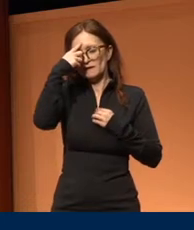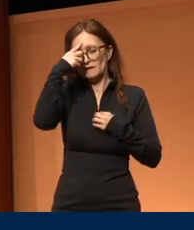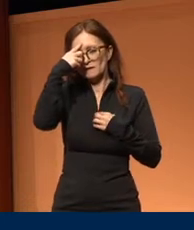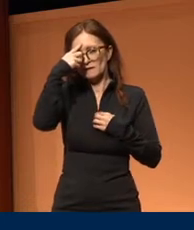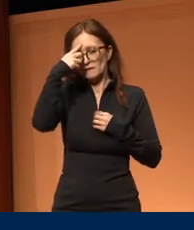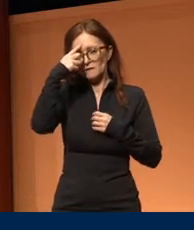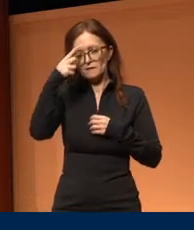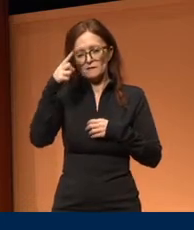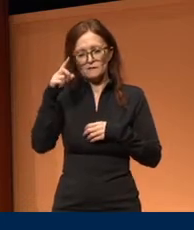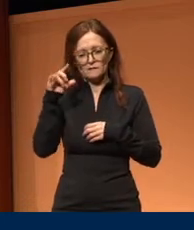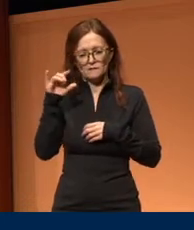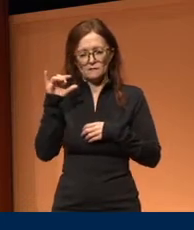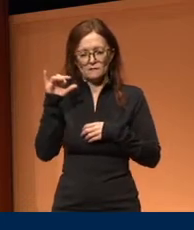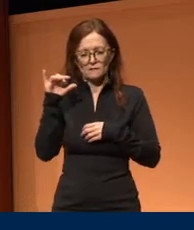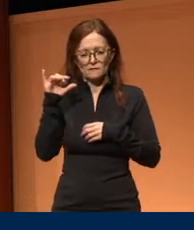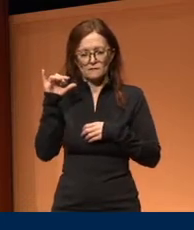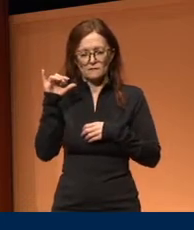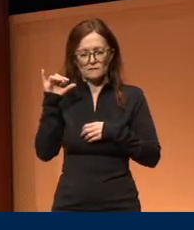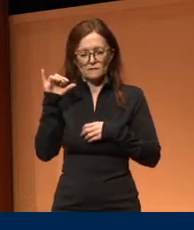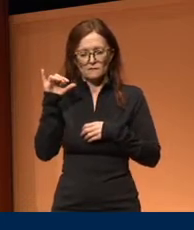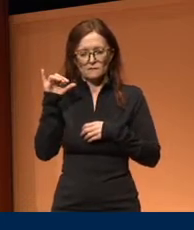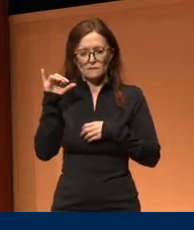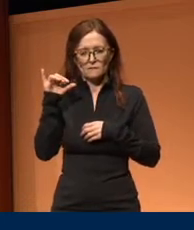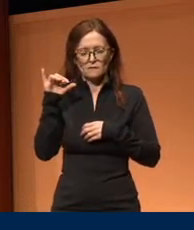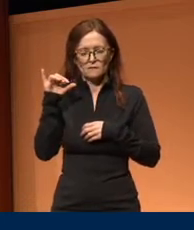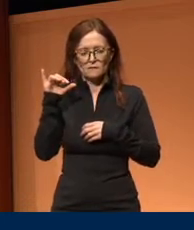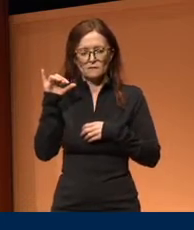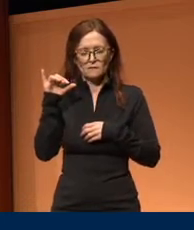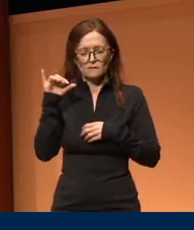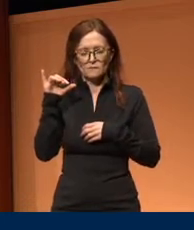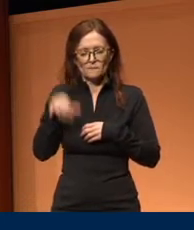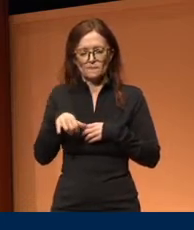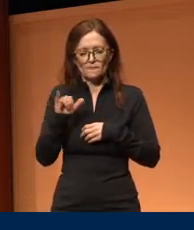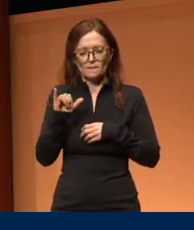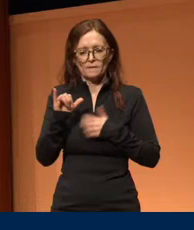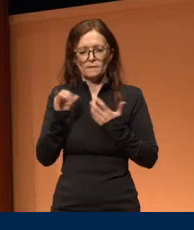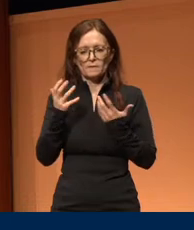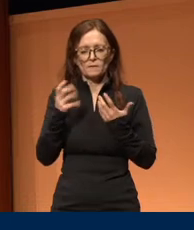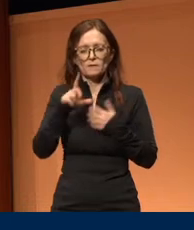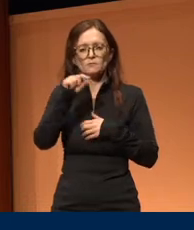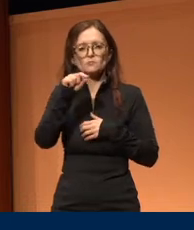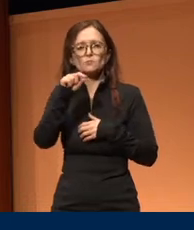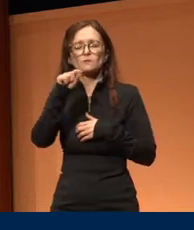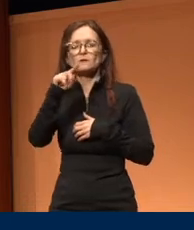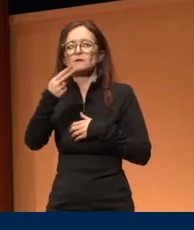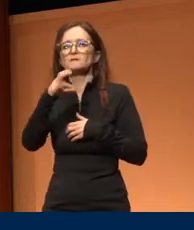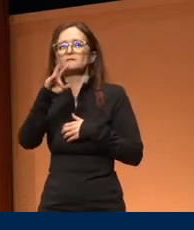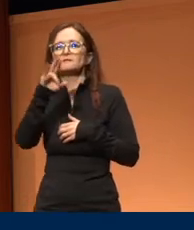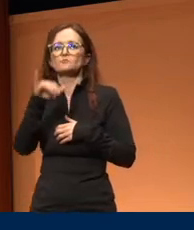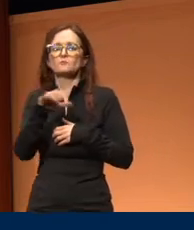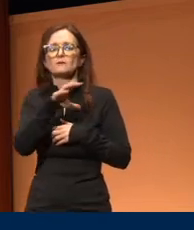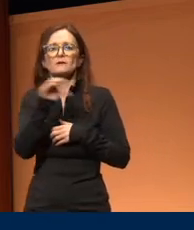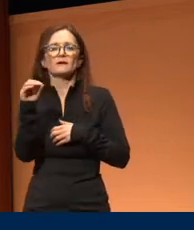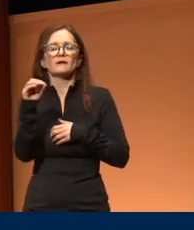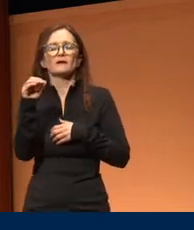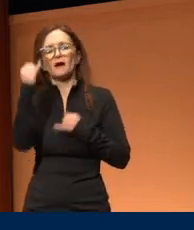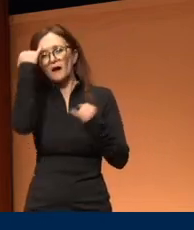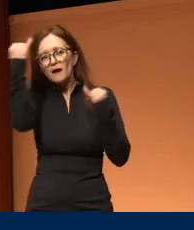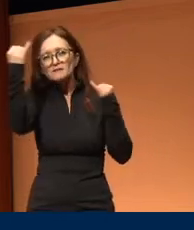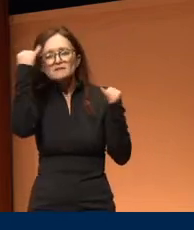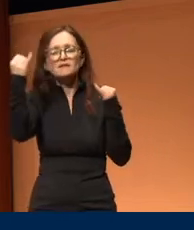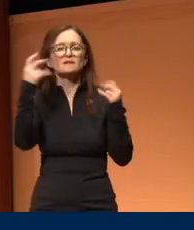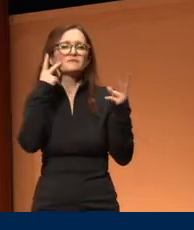know, scarecrow of totalitarianism and the 20th century sort of ideology is